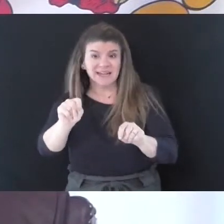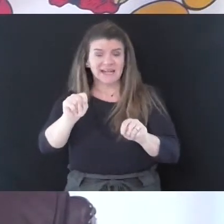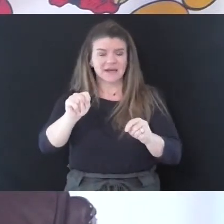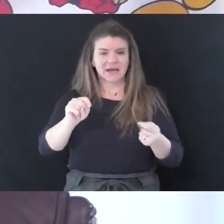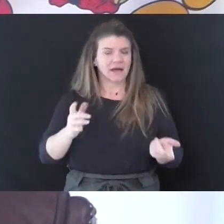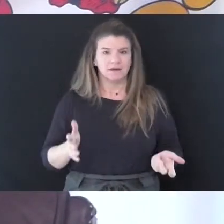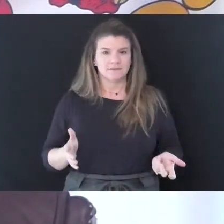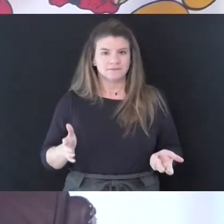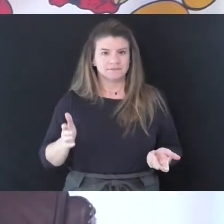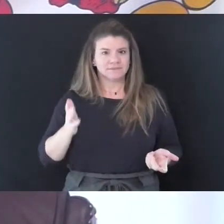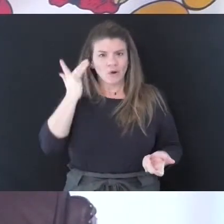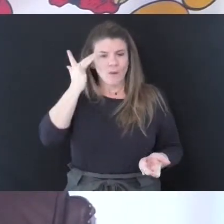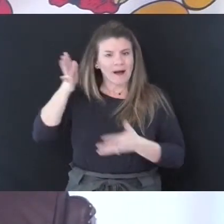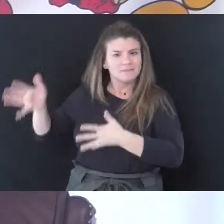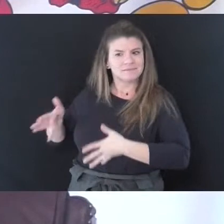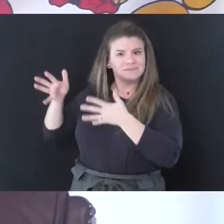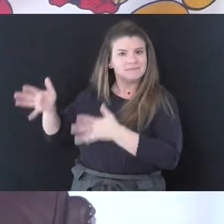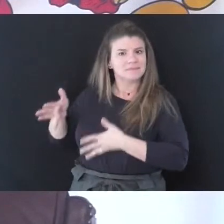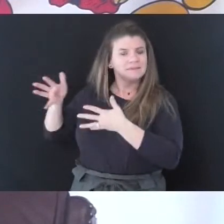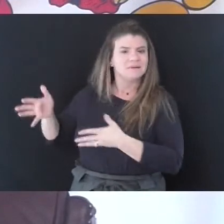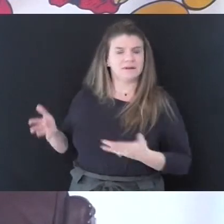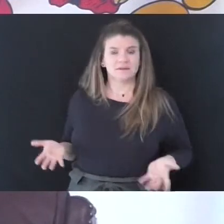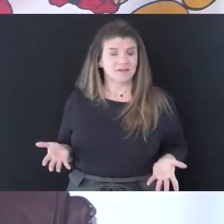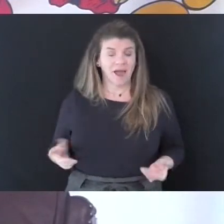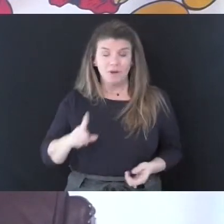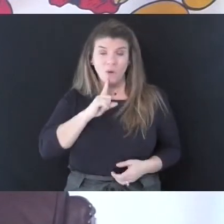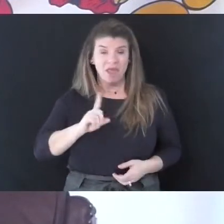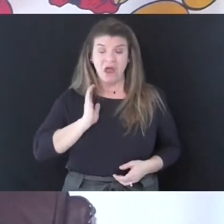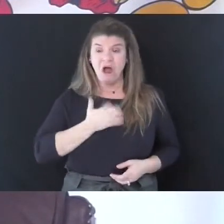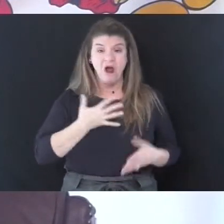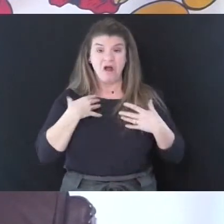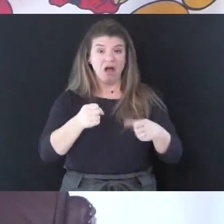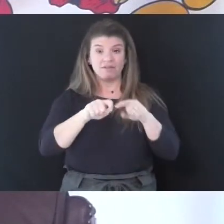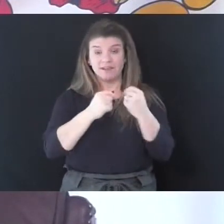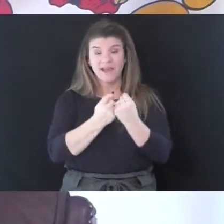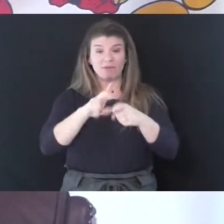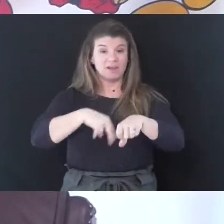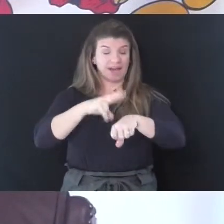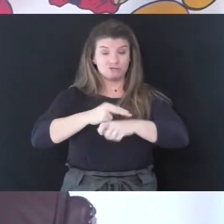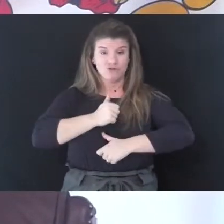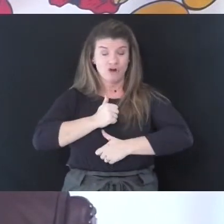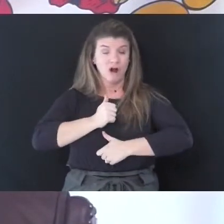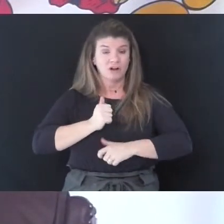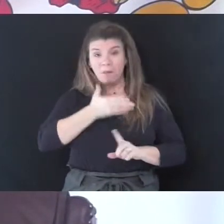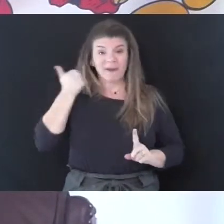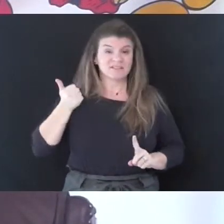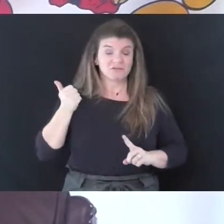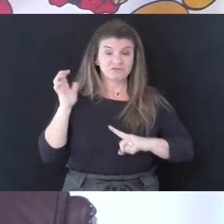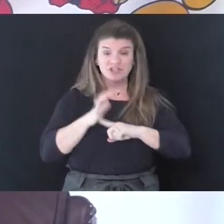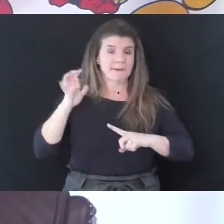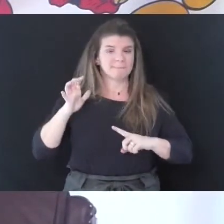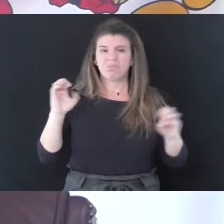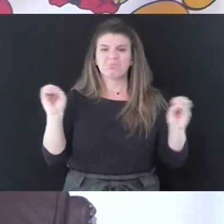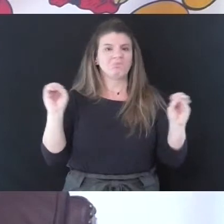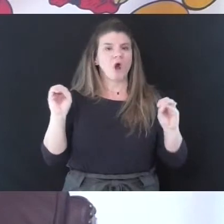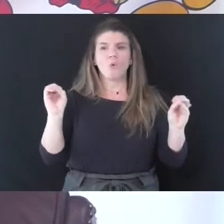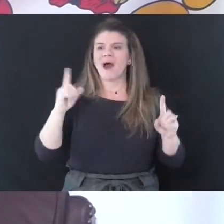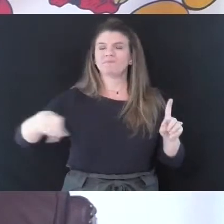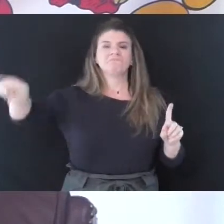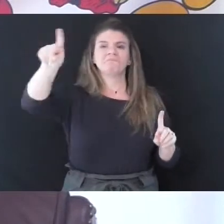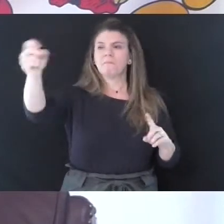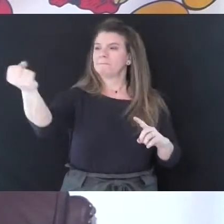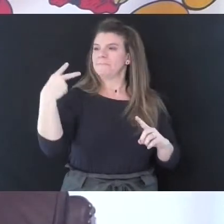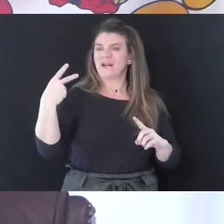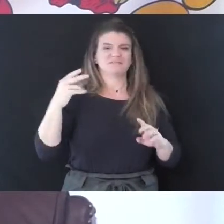none better than our health people and our National Guard and all the great people that are doing this in West Virginia. There's none better.